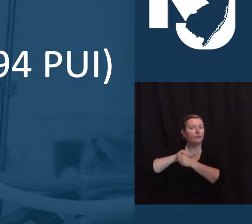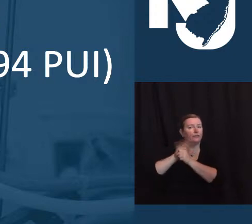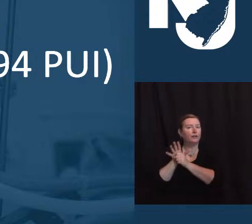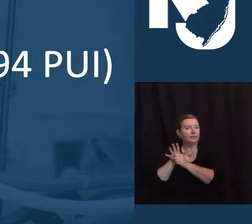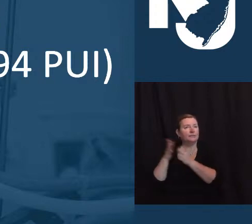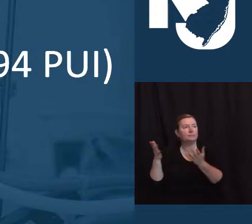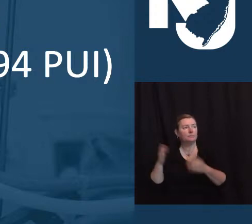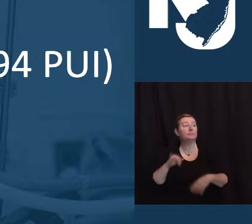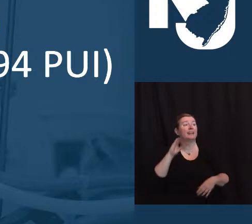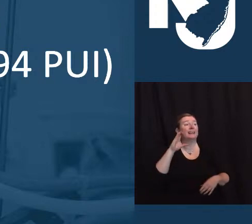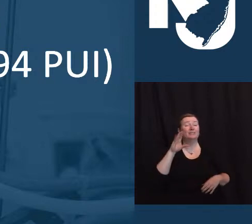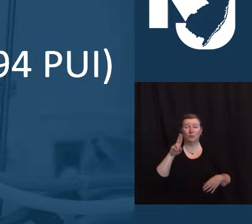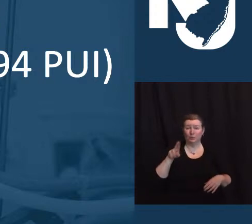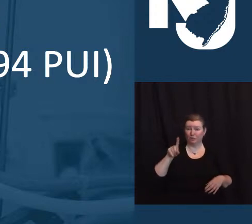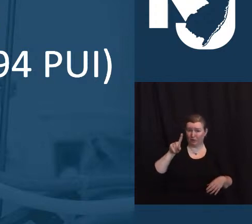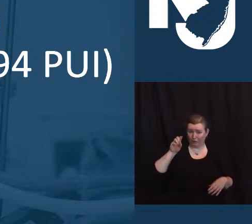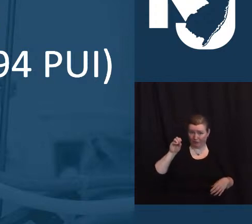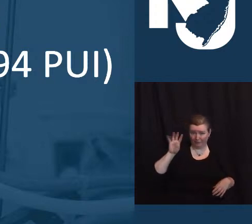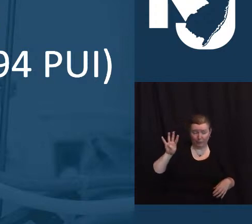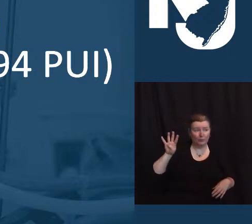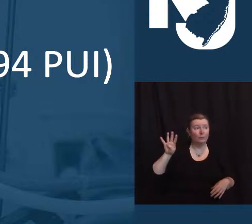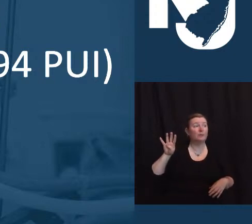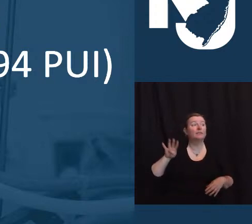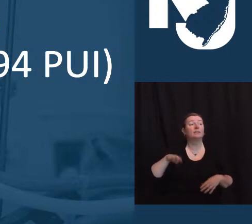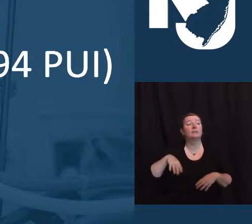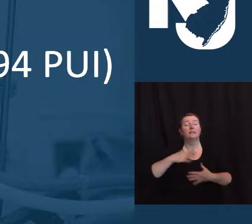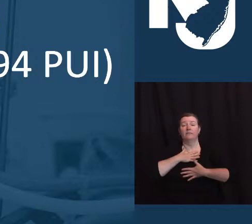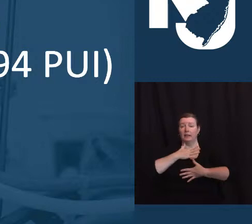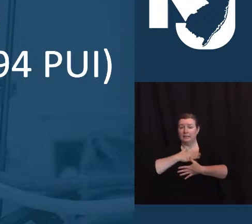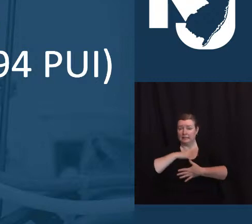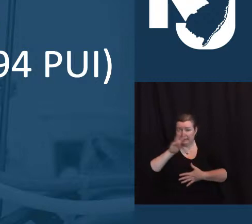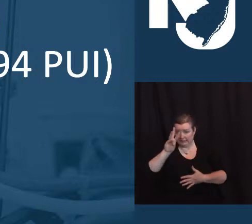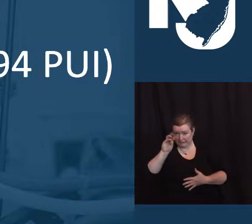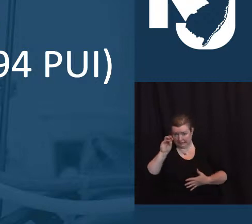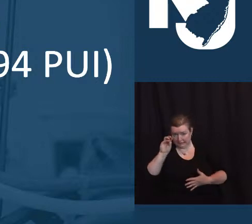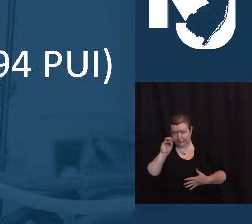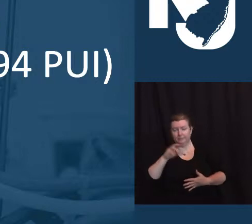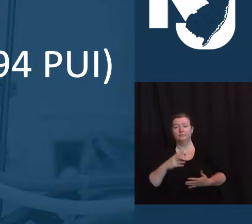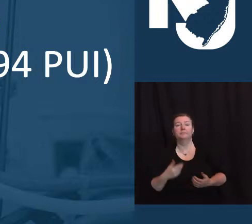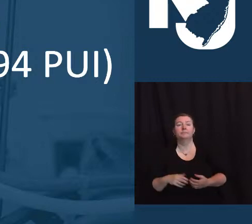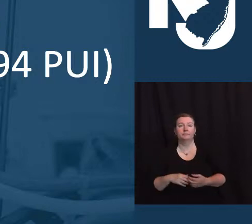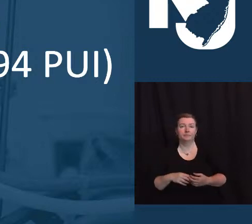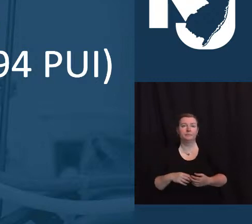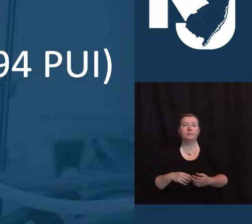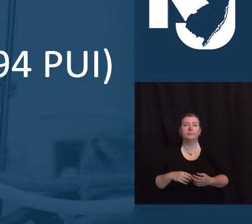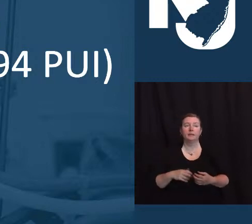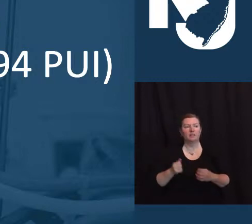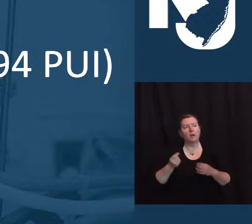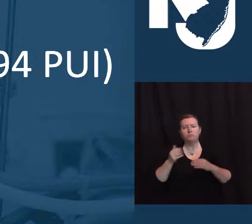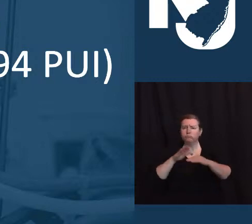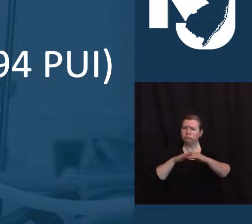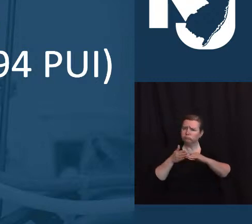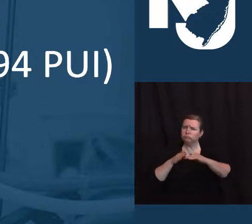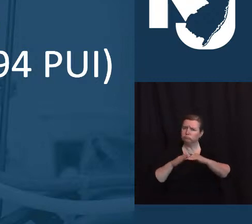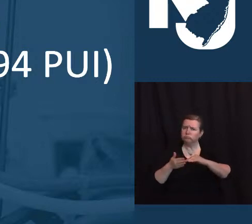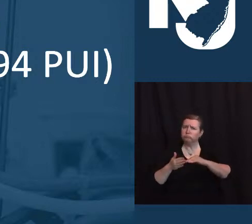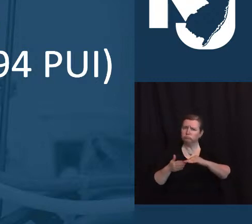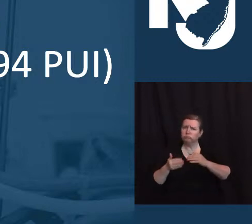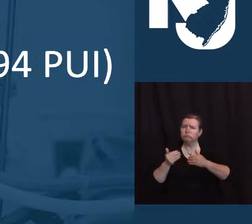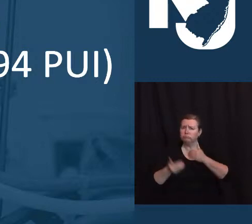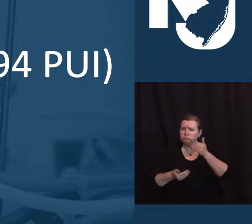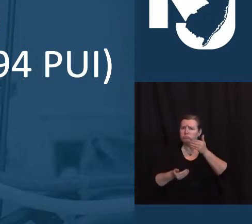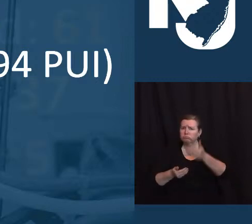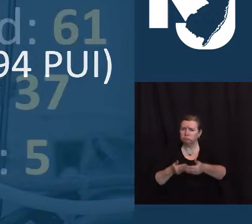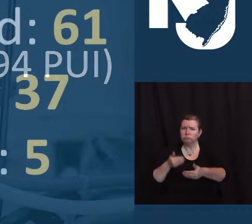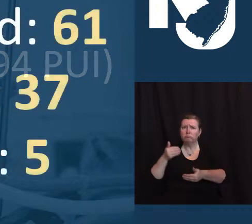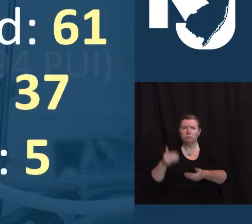count was 104, 60 ventilators in use. These continues to be lows that we have not seen since very early last